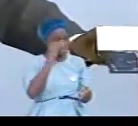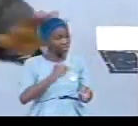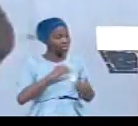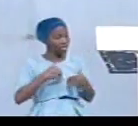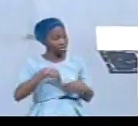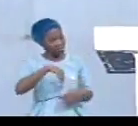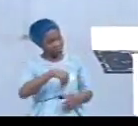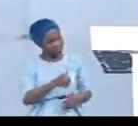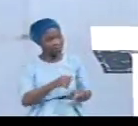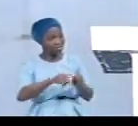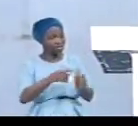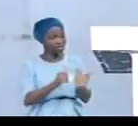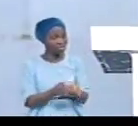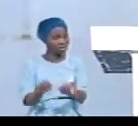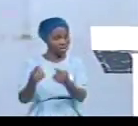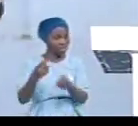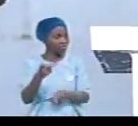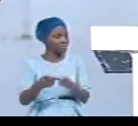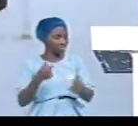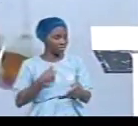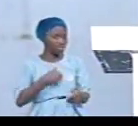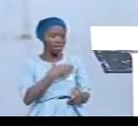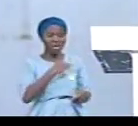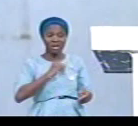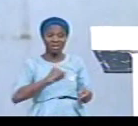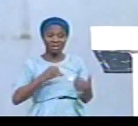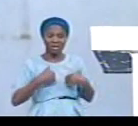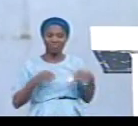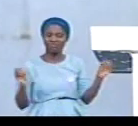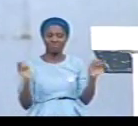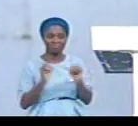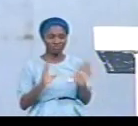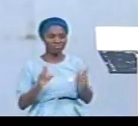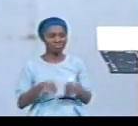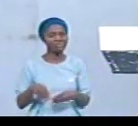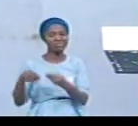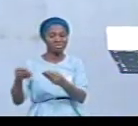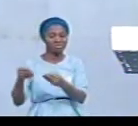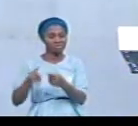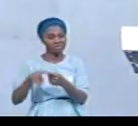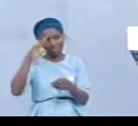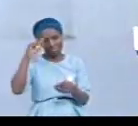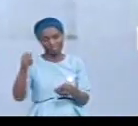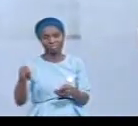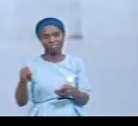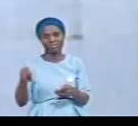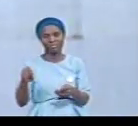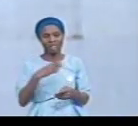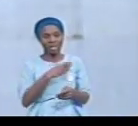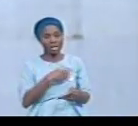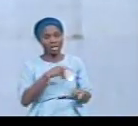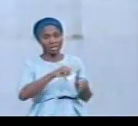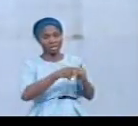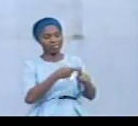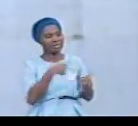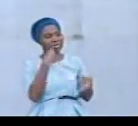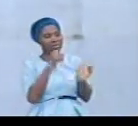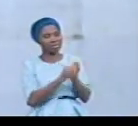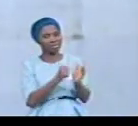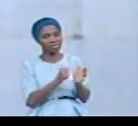that has come, and I have nothing to give him. And the fellow said,